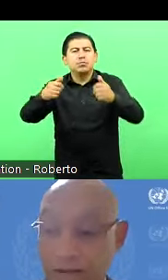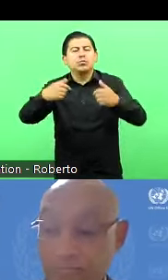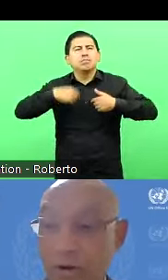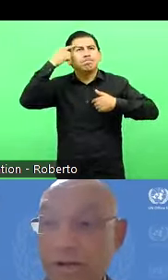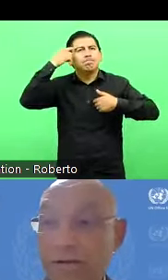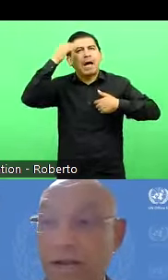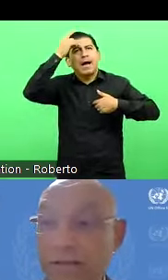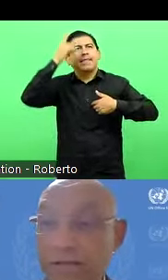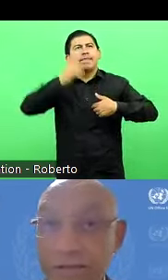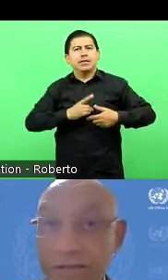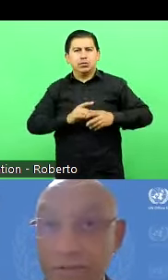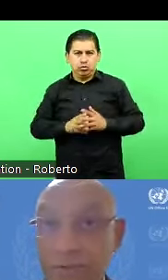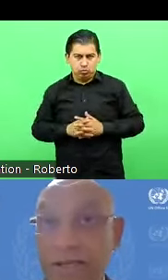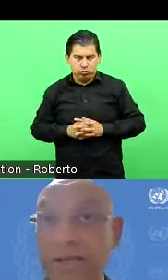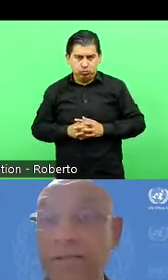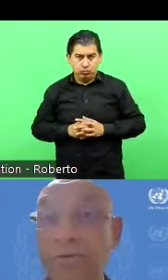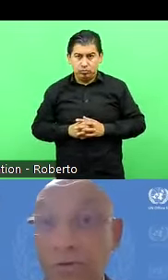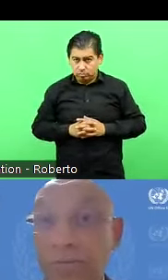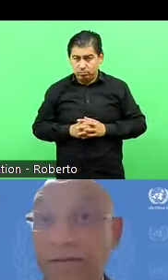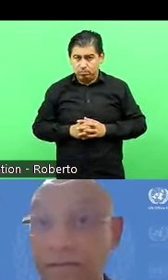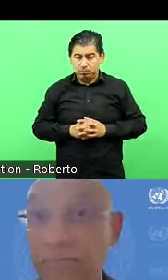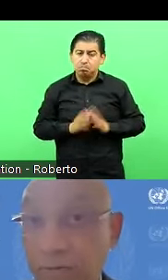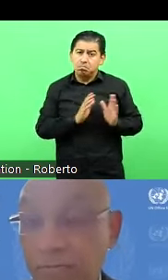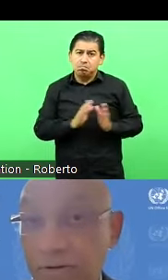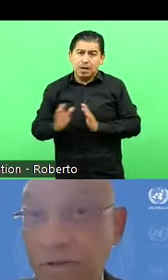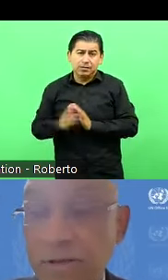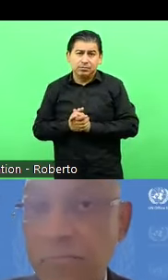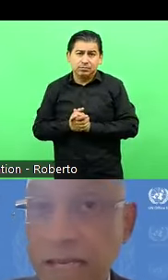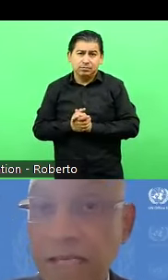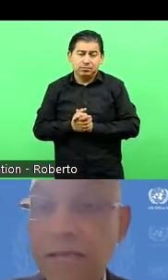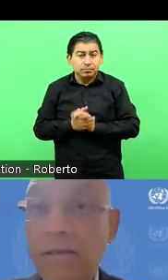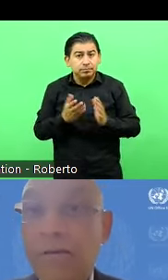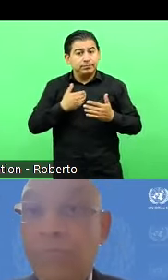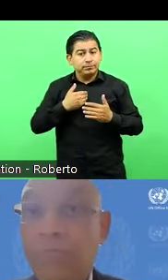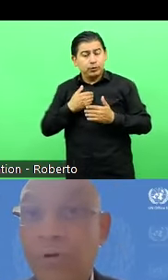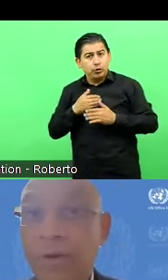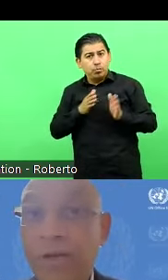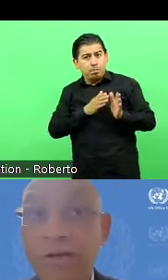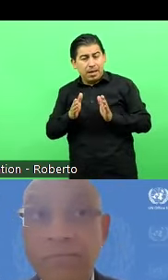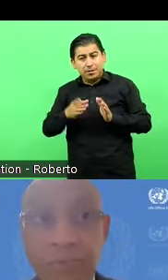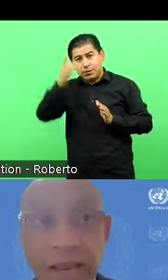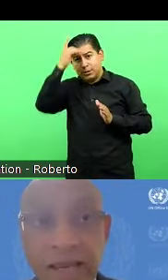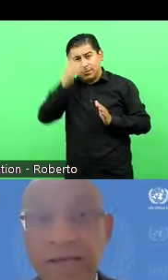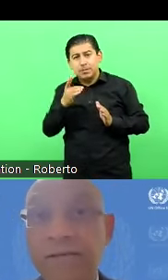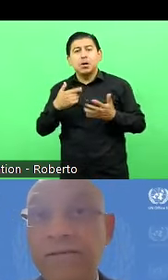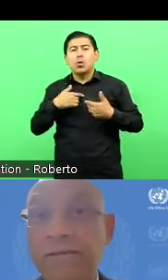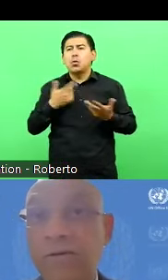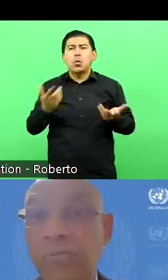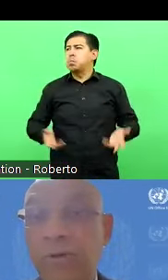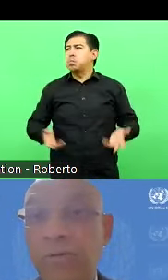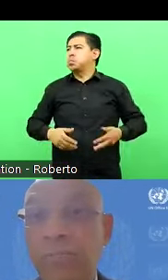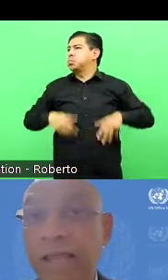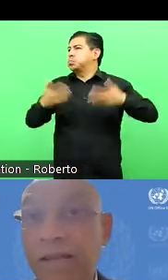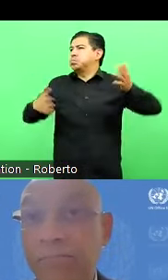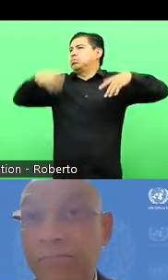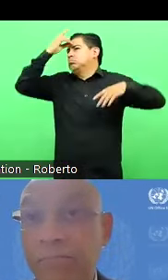very important that the decisions we take, they should be risk informed, meaning before we take any decision or